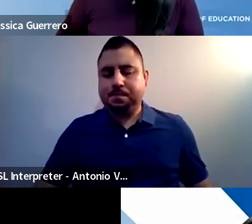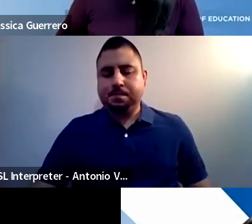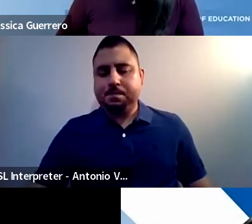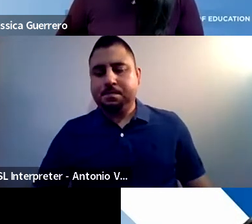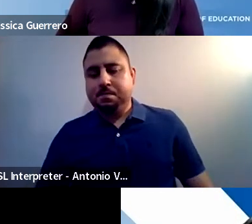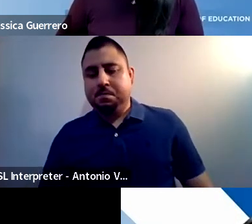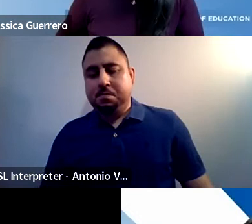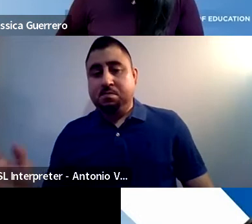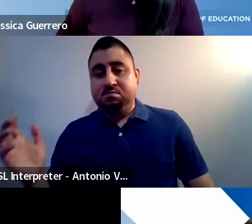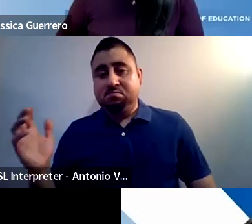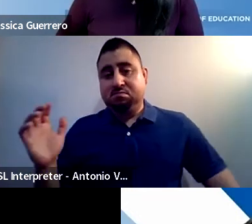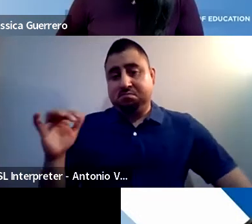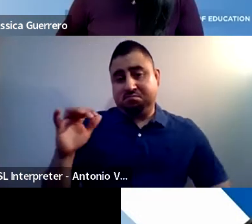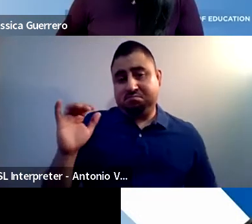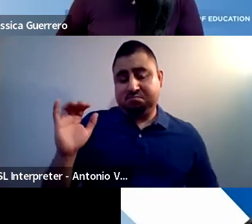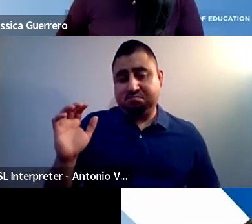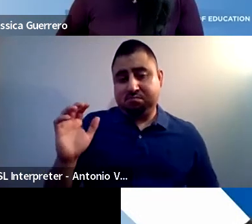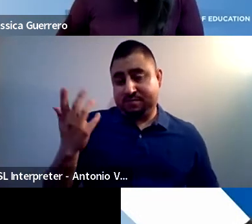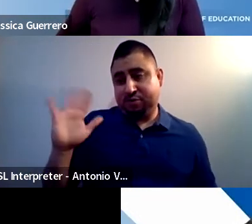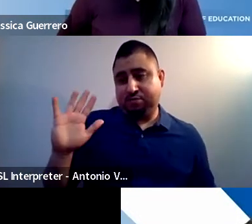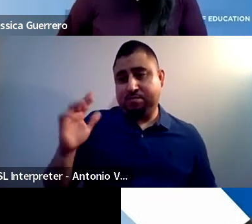Is that it, Ms. Gilliam? Thank you.